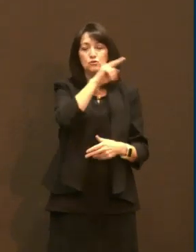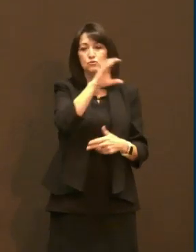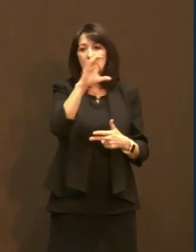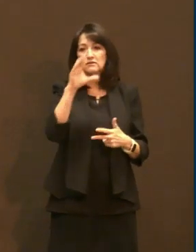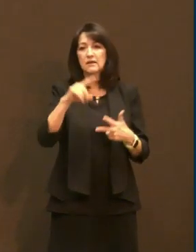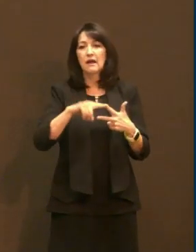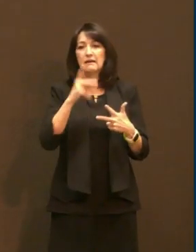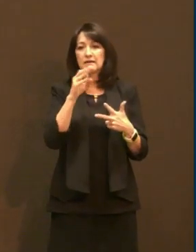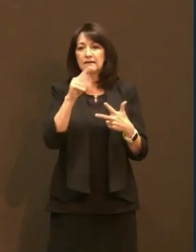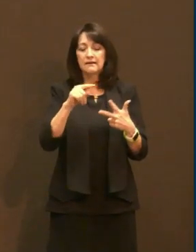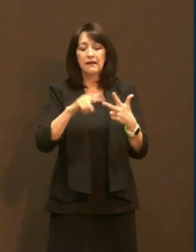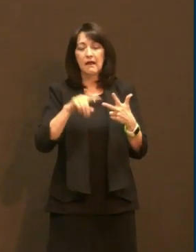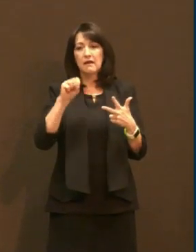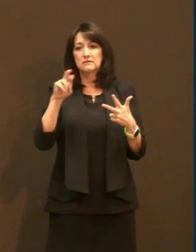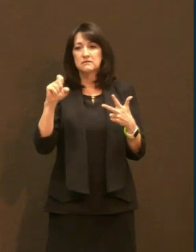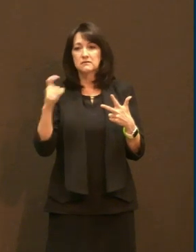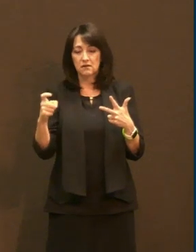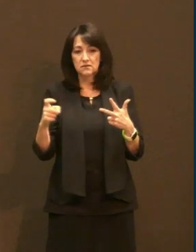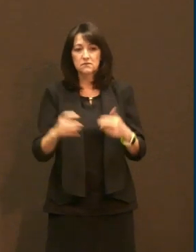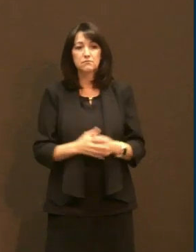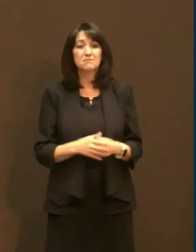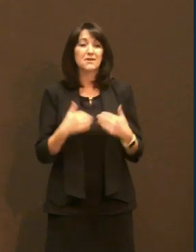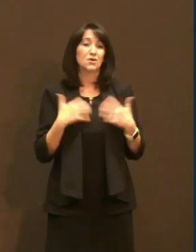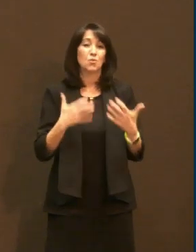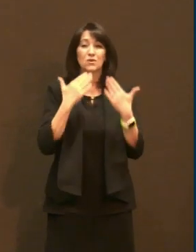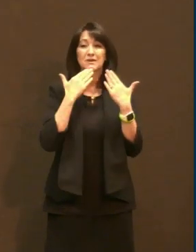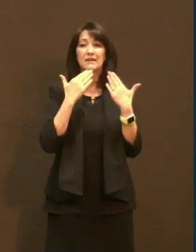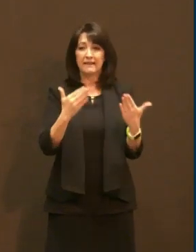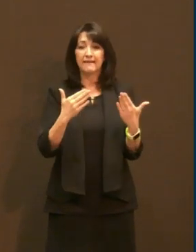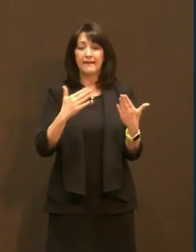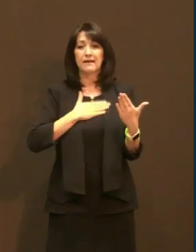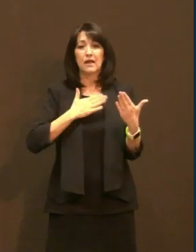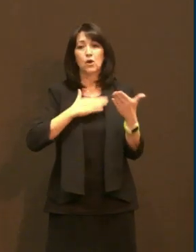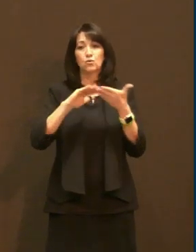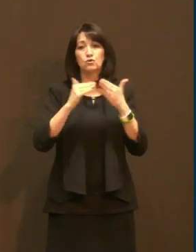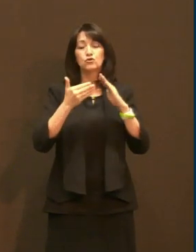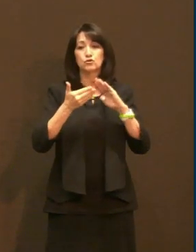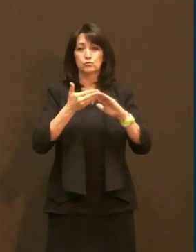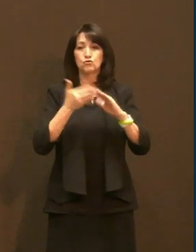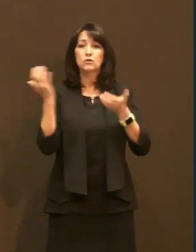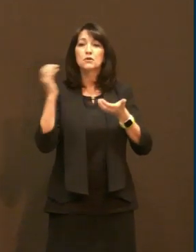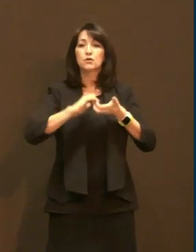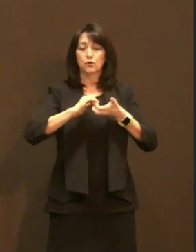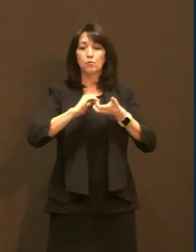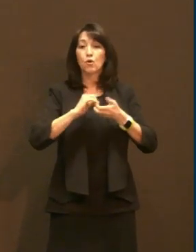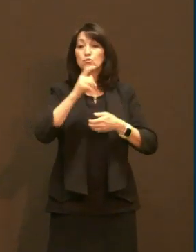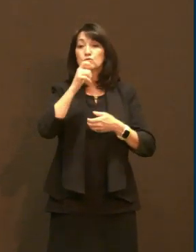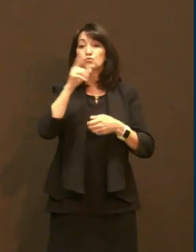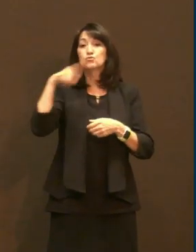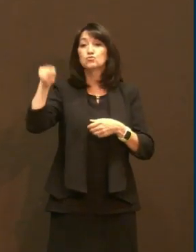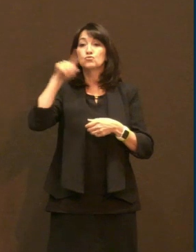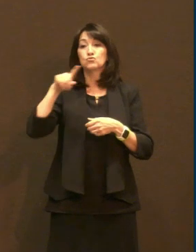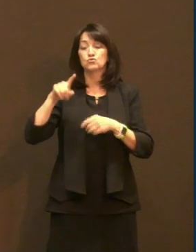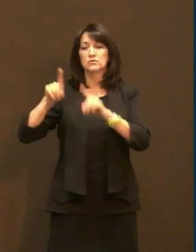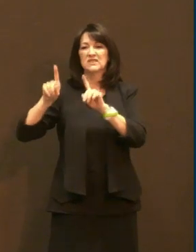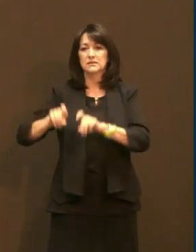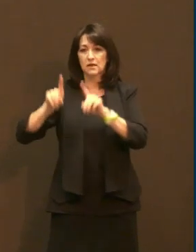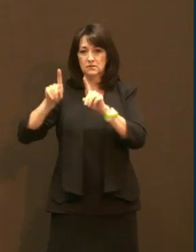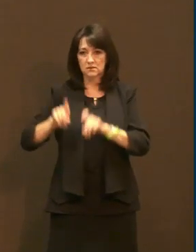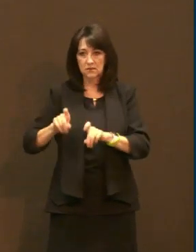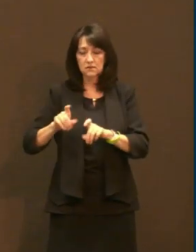our partners in the community testing that's been done here in Newcastle County, in the Route 9 corridor, up